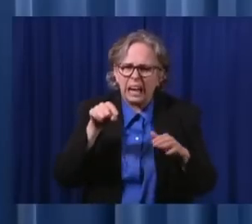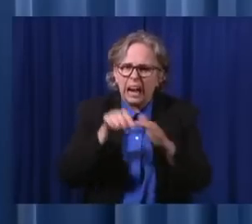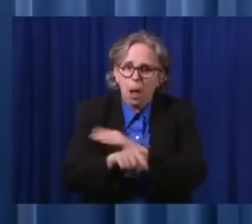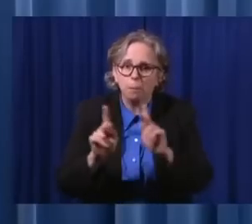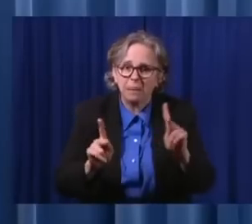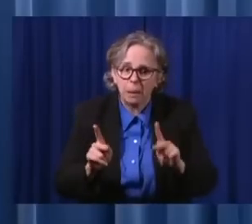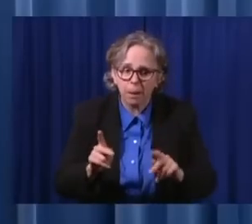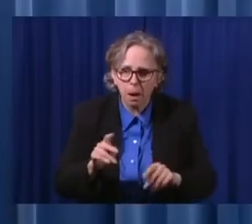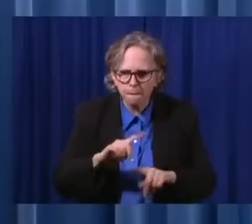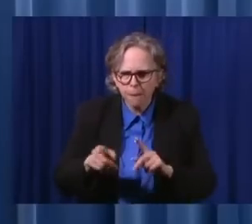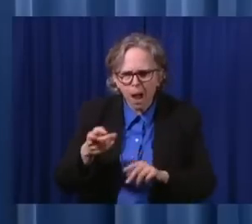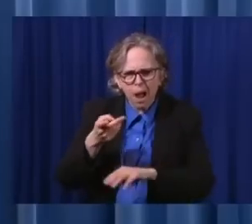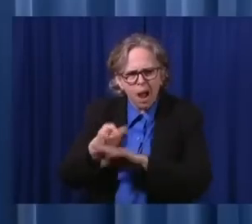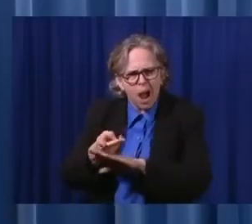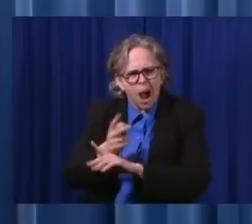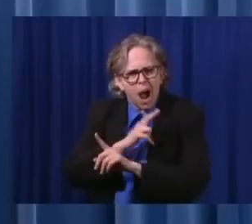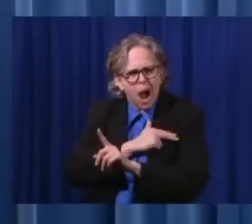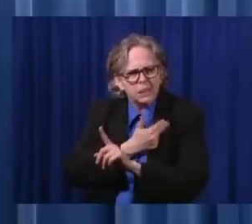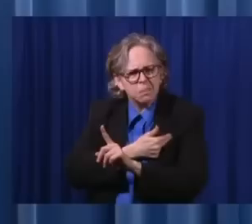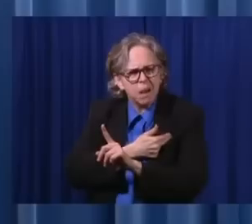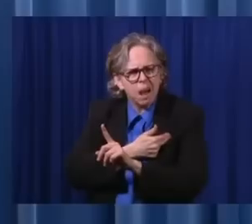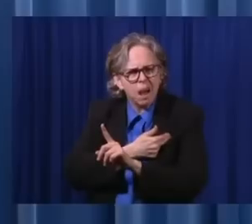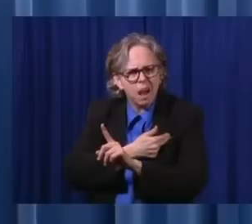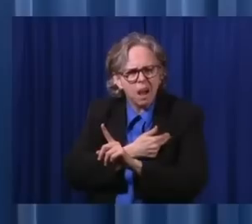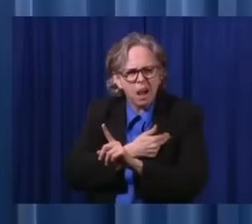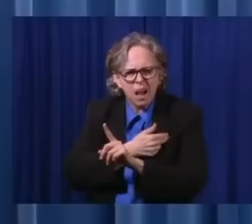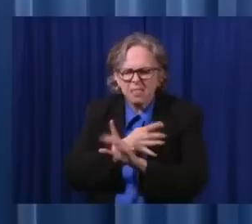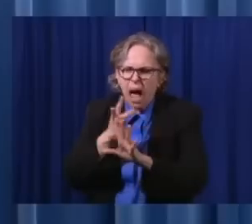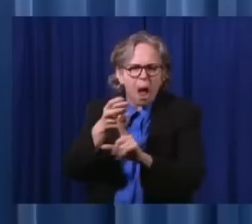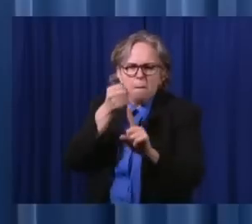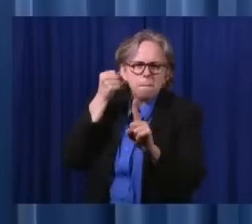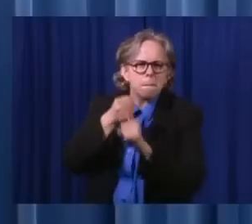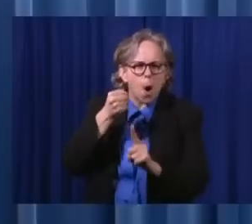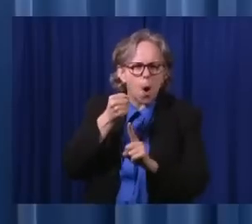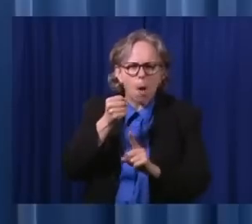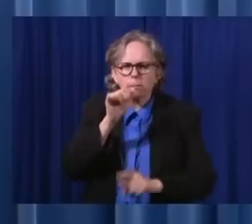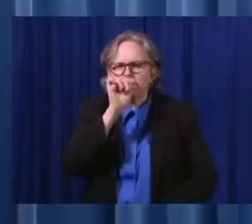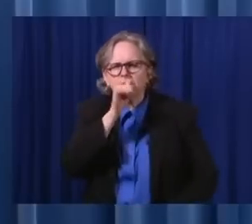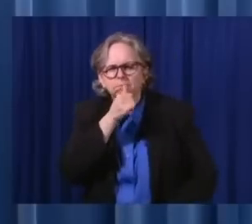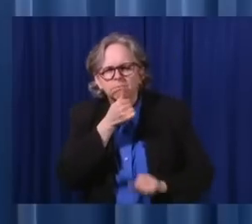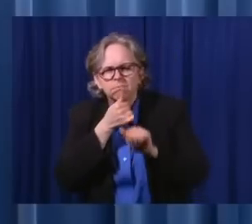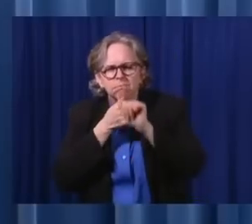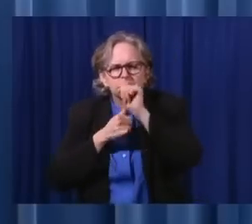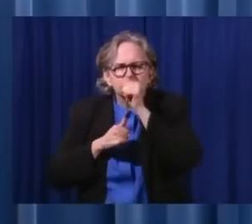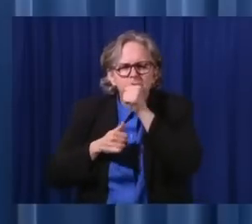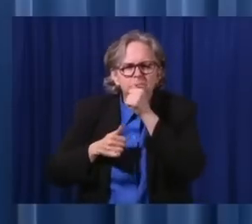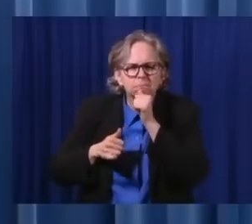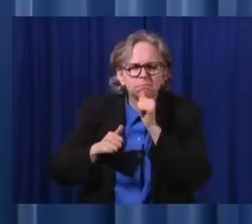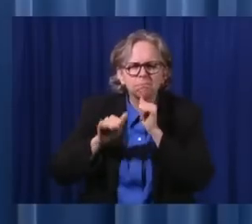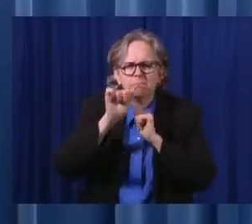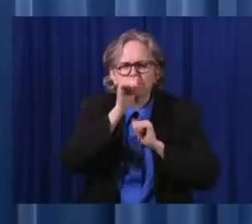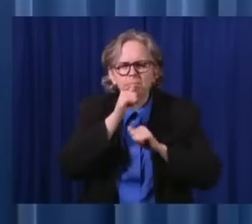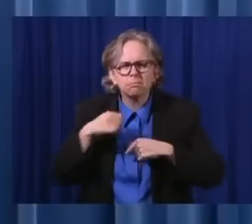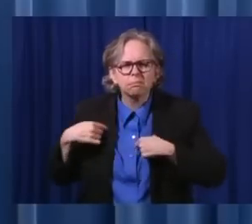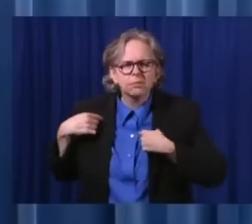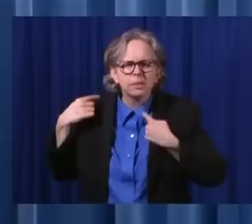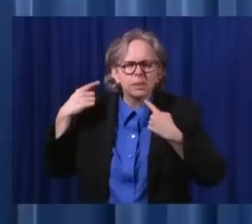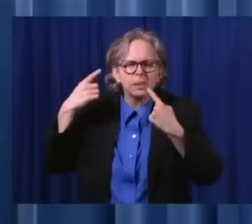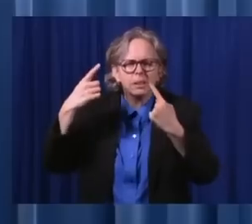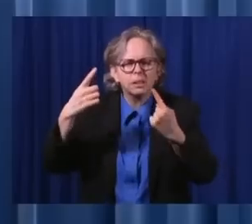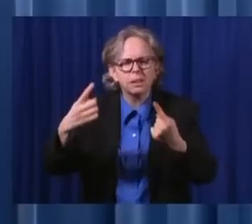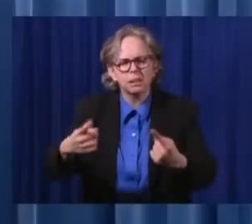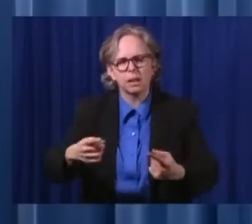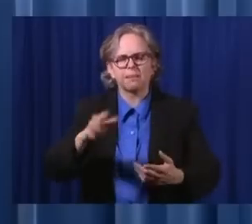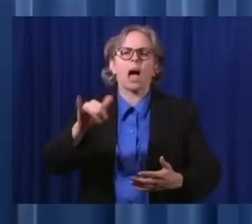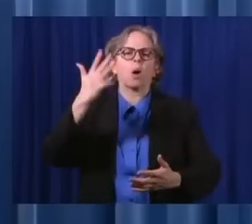have died, their families, but it's also the people who have suffered and suffered grievously. And so that's part of